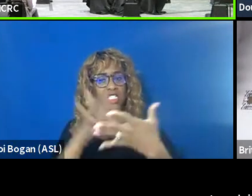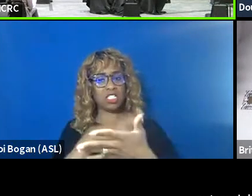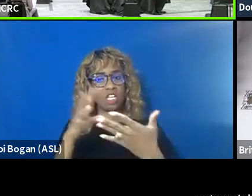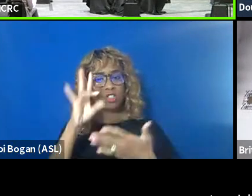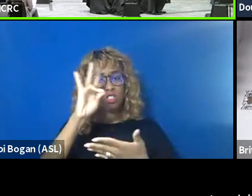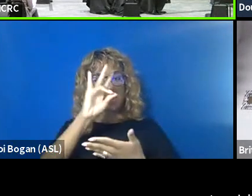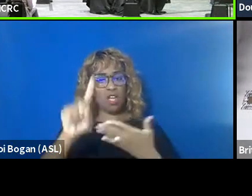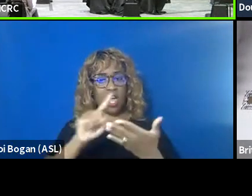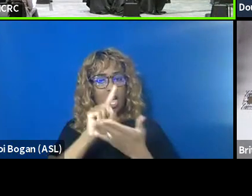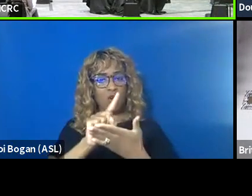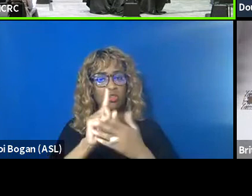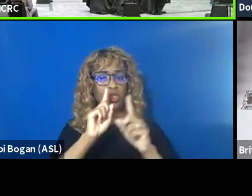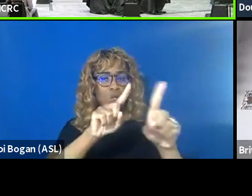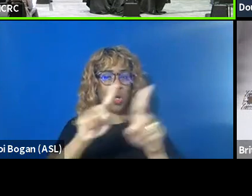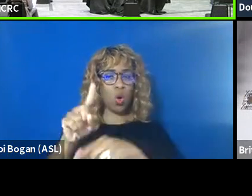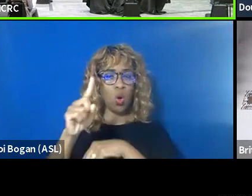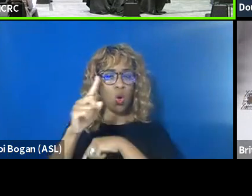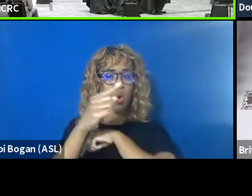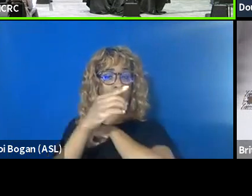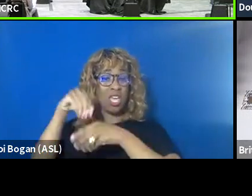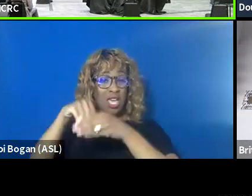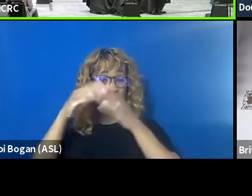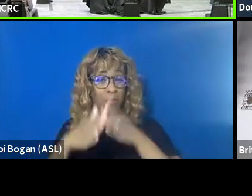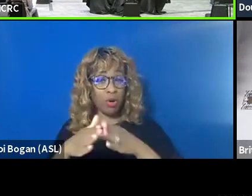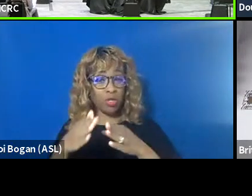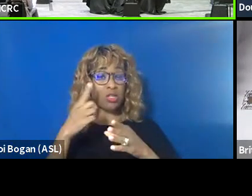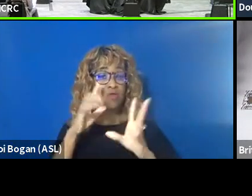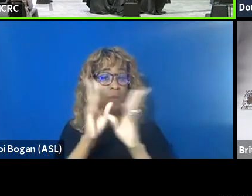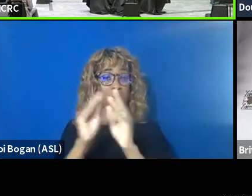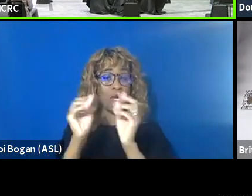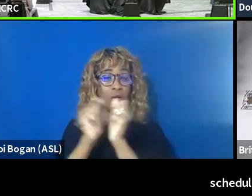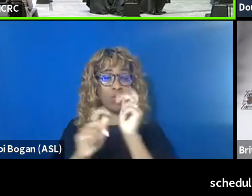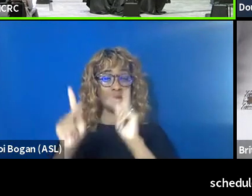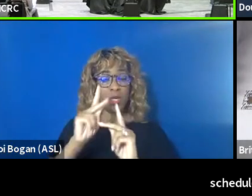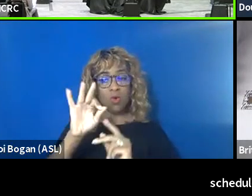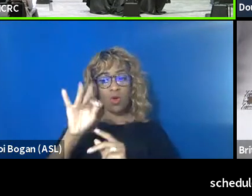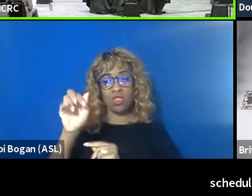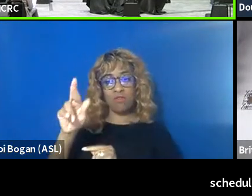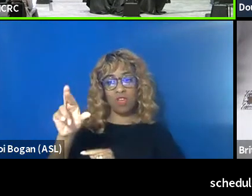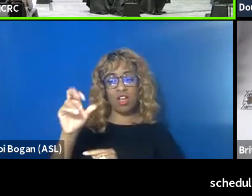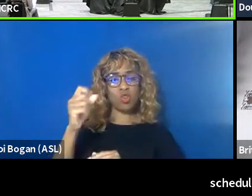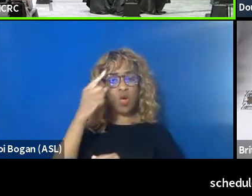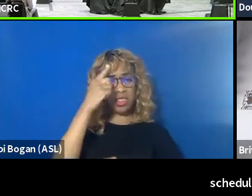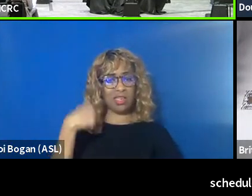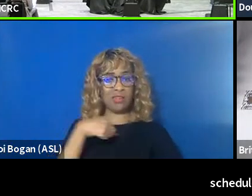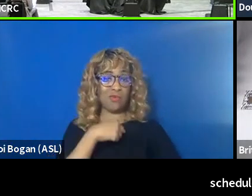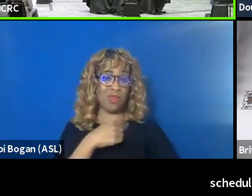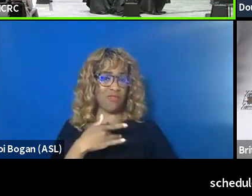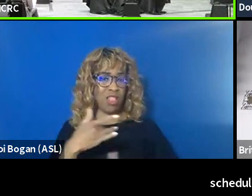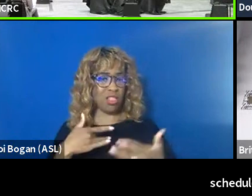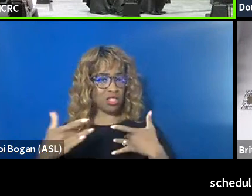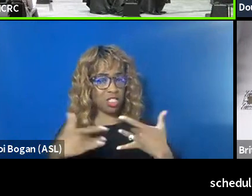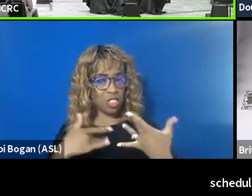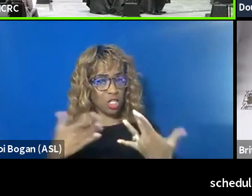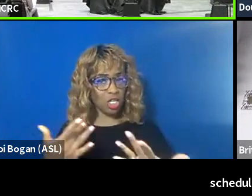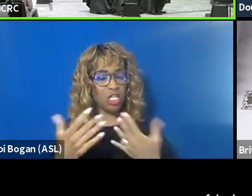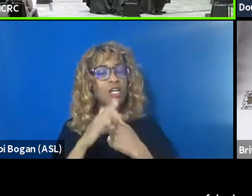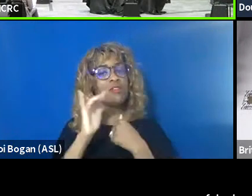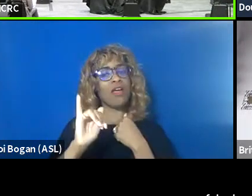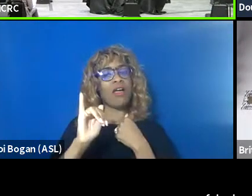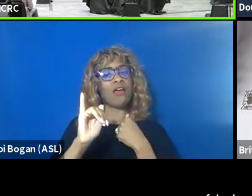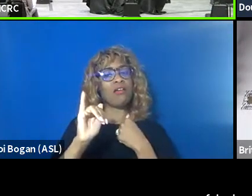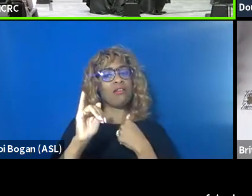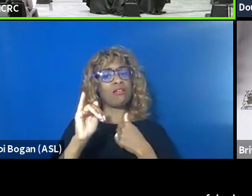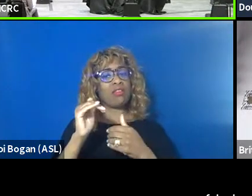to community fairs in person to meet with people. So I think there is a concern on our end and a feeling that there's